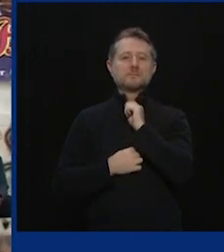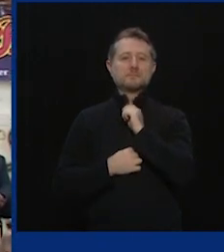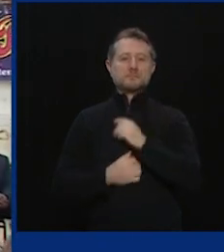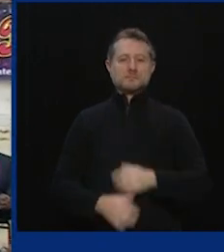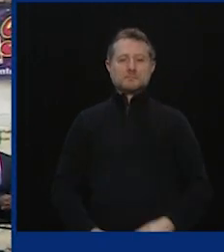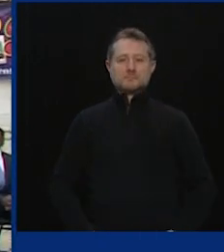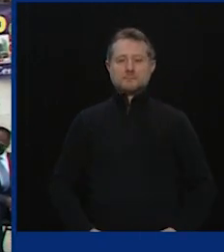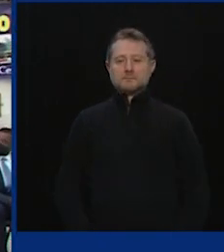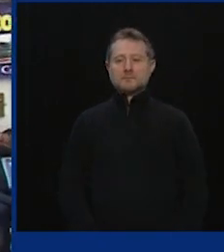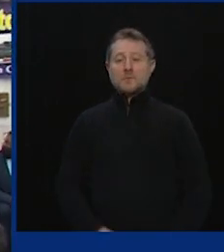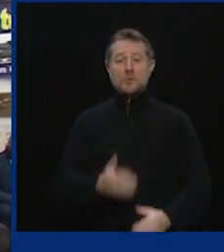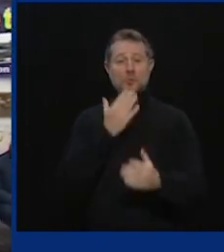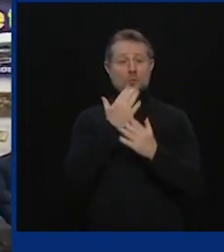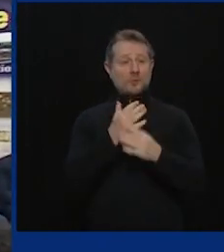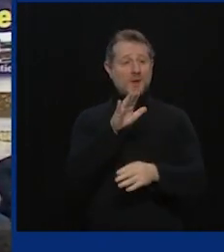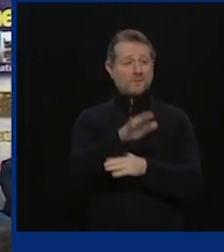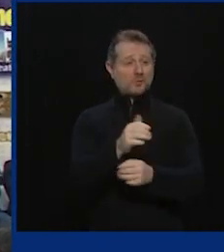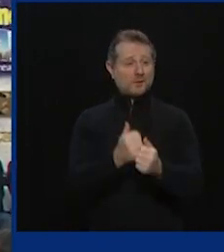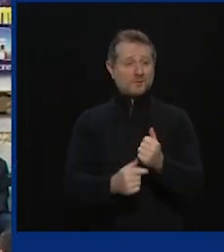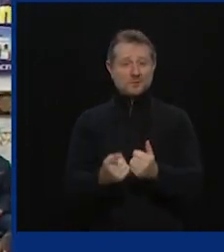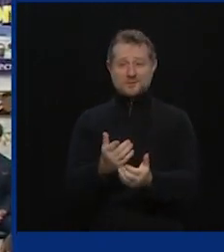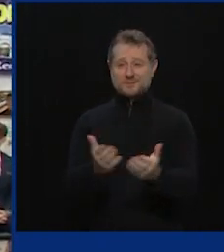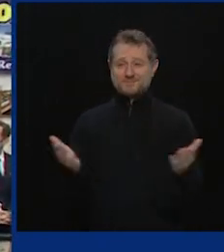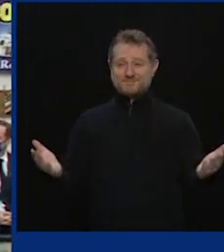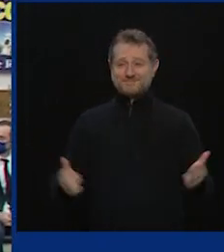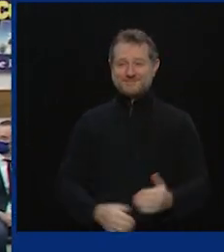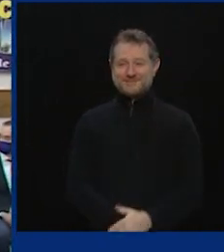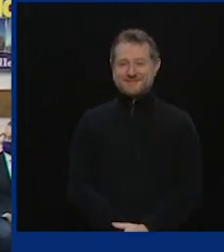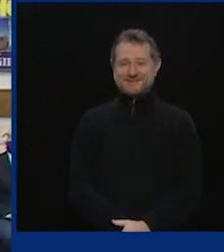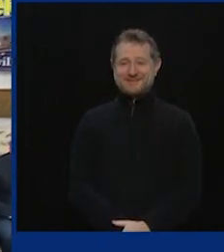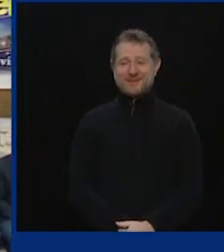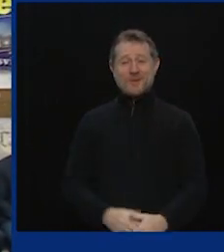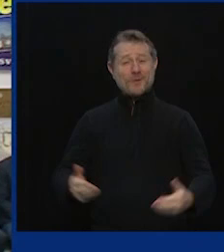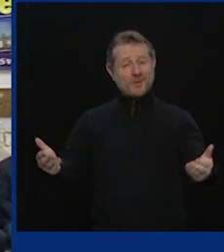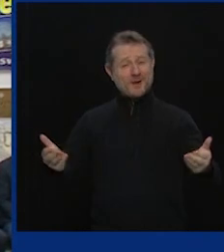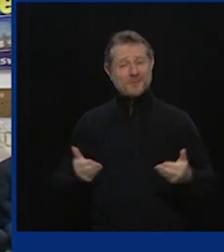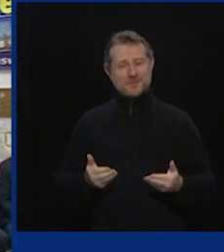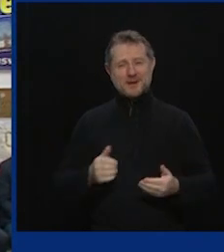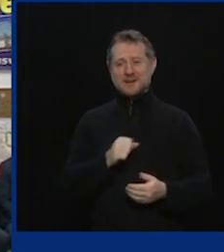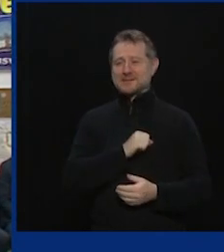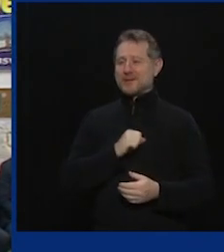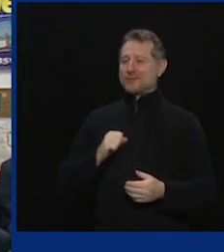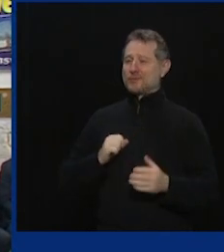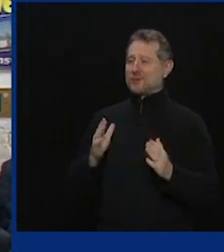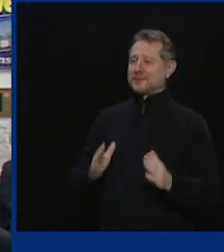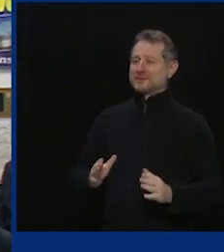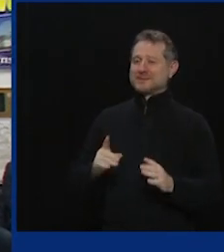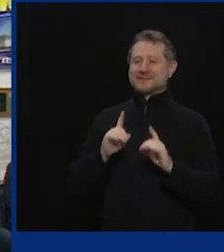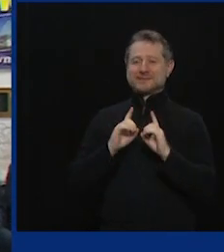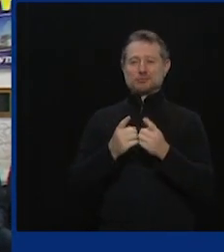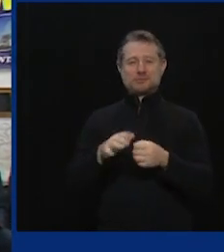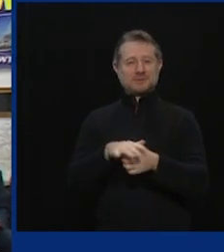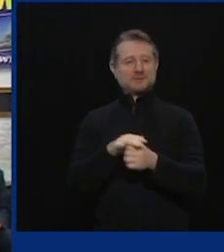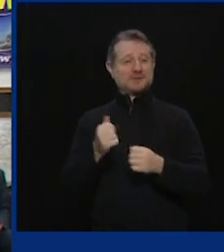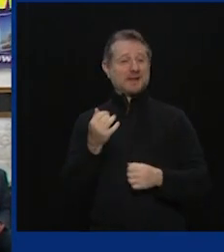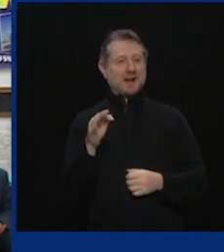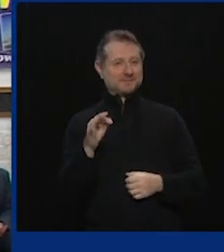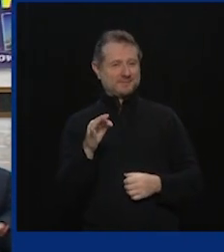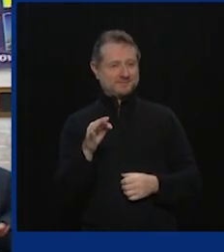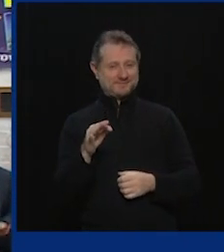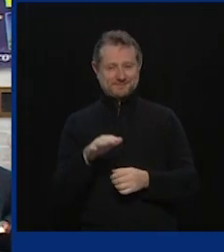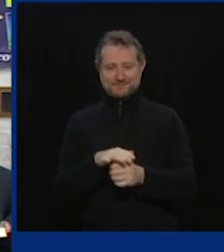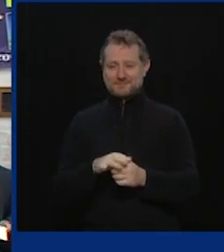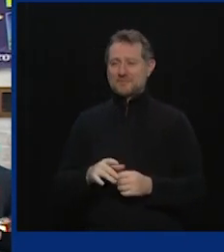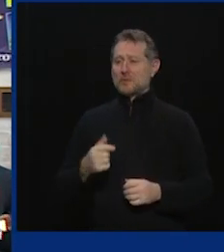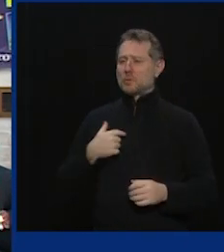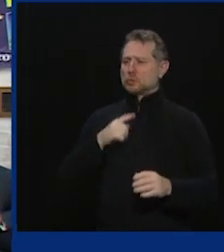Good afternoon, everyone. Welcome to Senate District 19. It is a pleasure seeing all of you here today